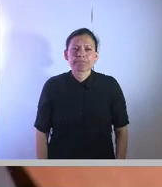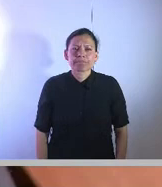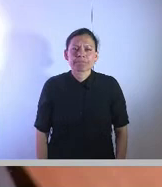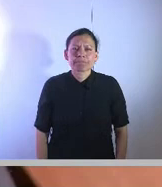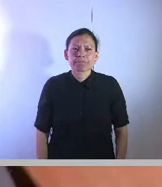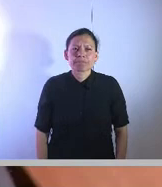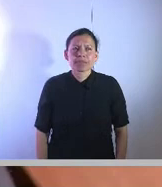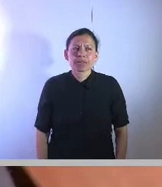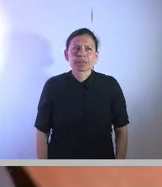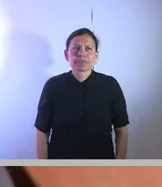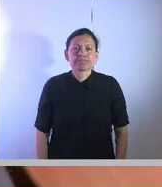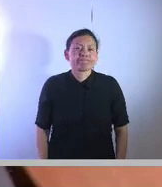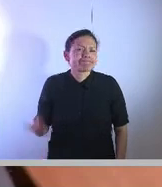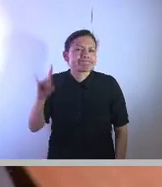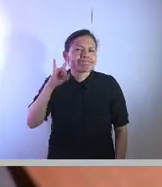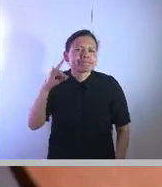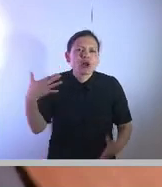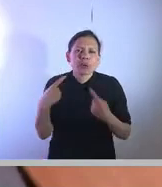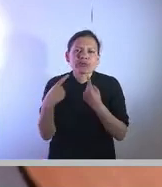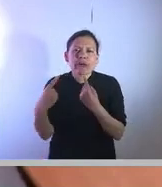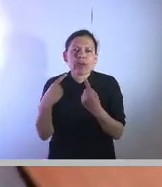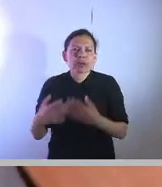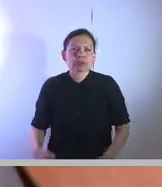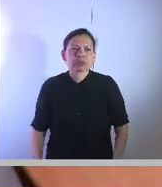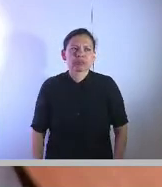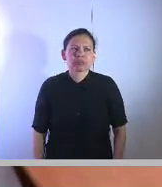Sí, si no escucha no hay diálogo, ¿cierto?